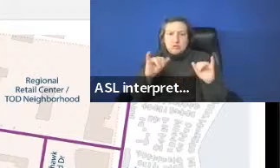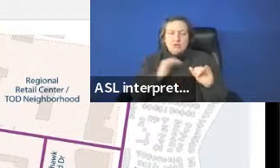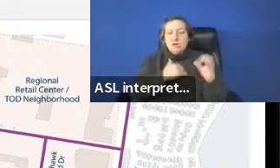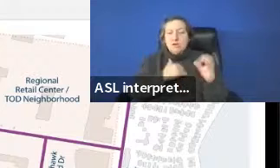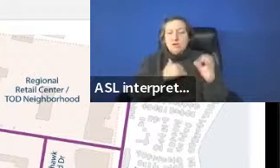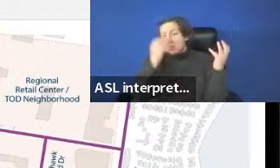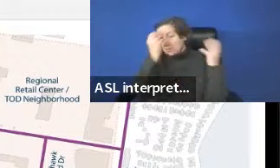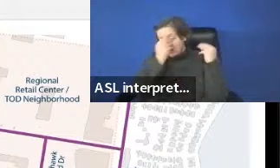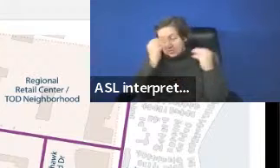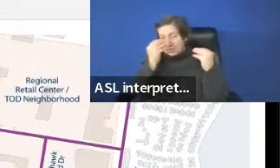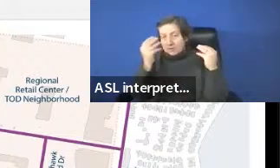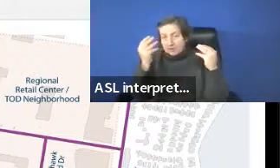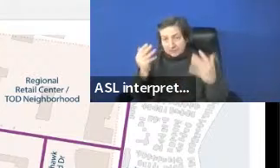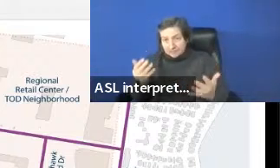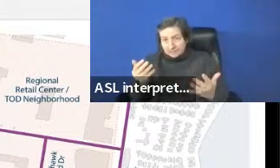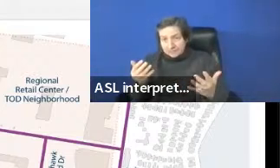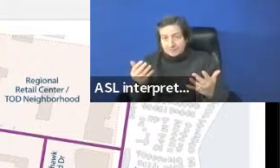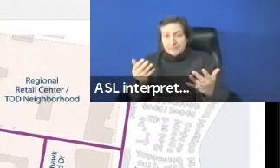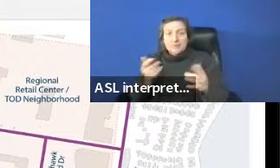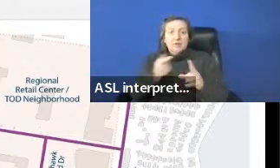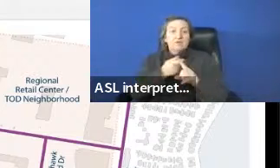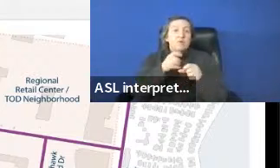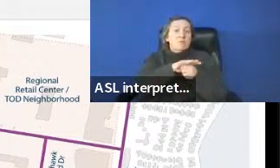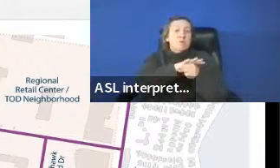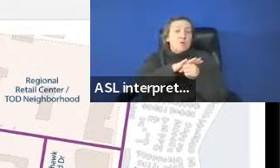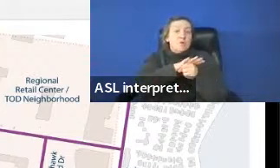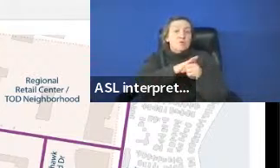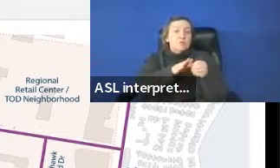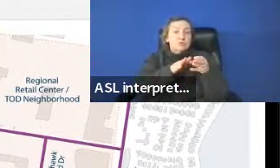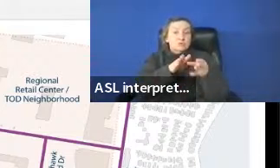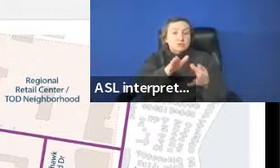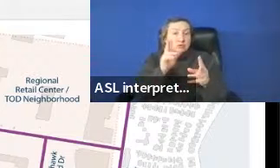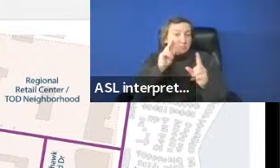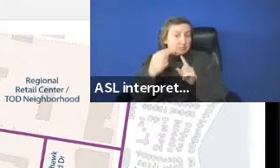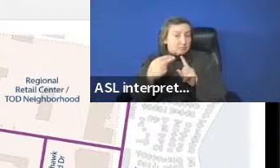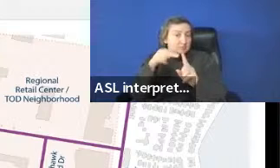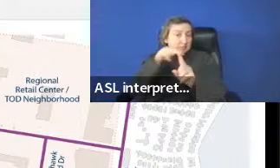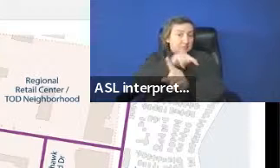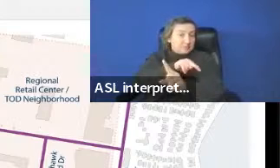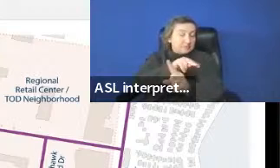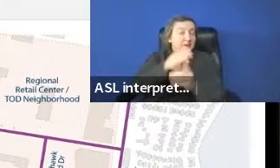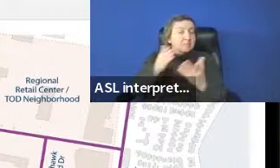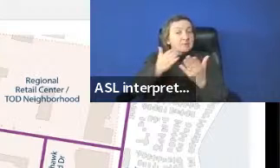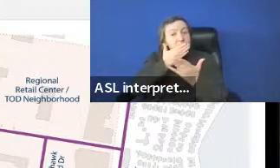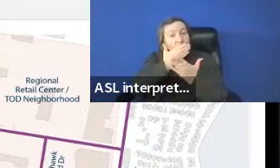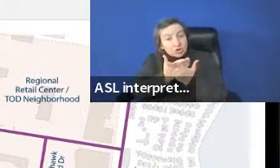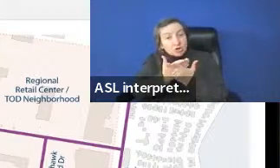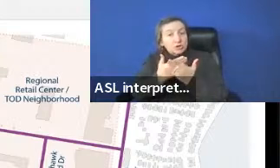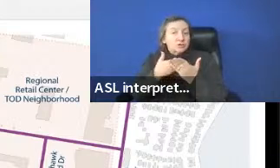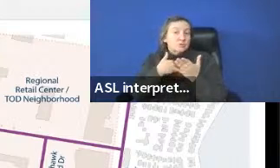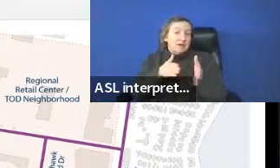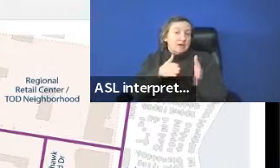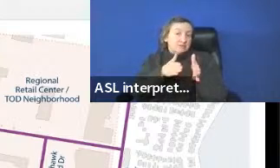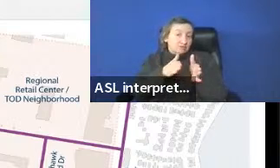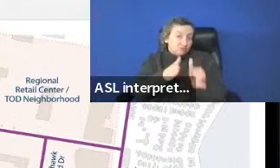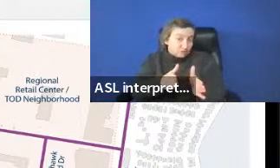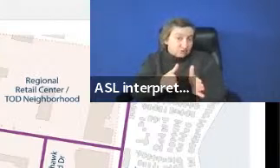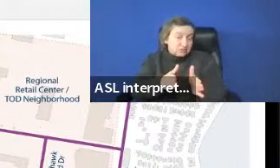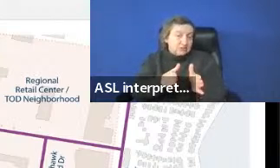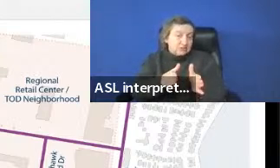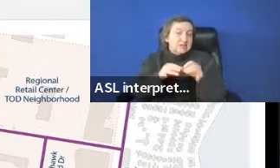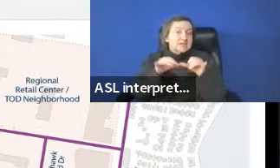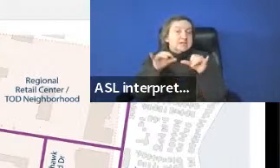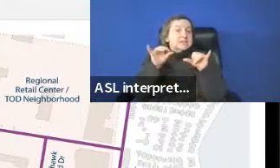that from a local street perspective, it might be good to have those streets stay at a